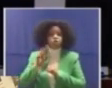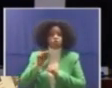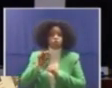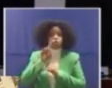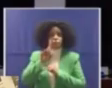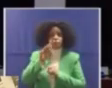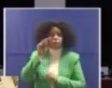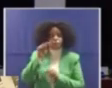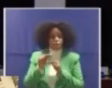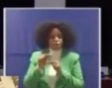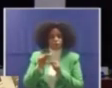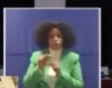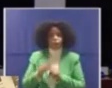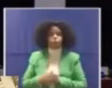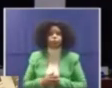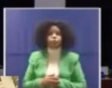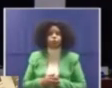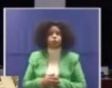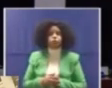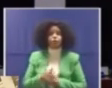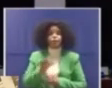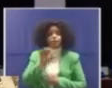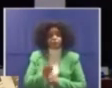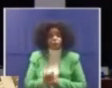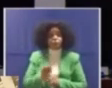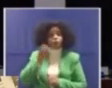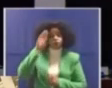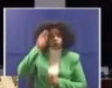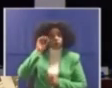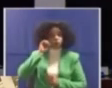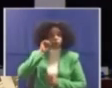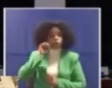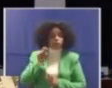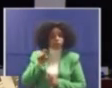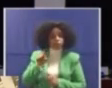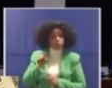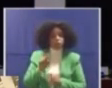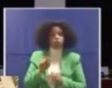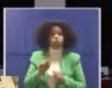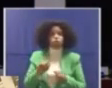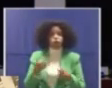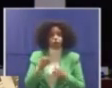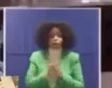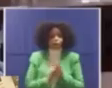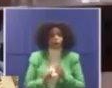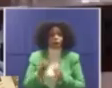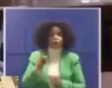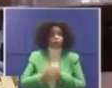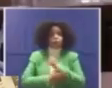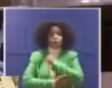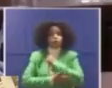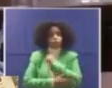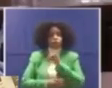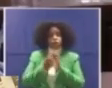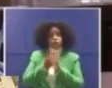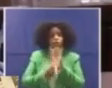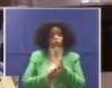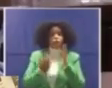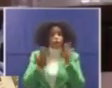background. South Sudan became an independent republic on the 9th of July